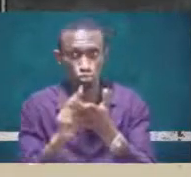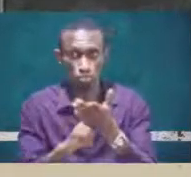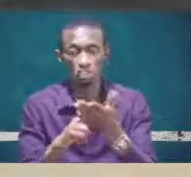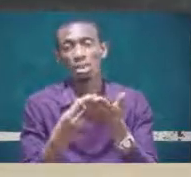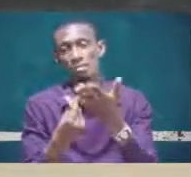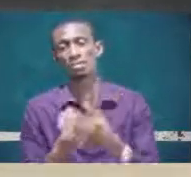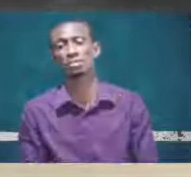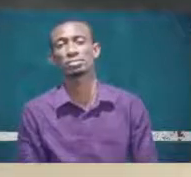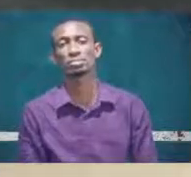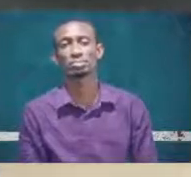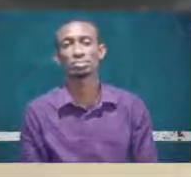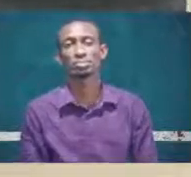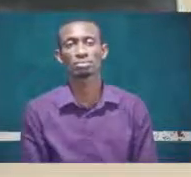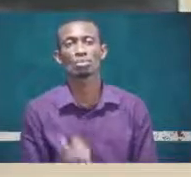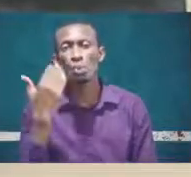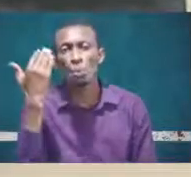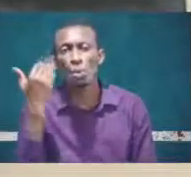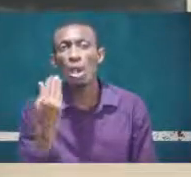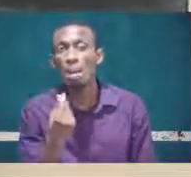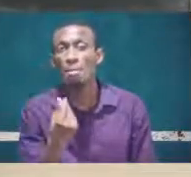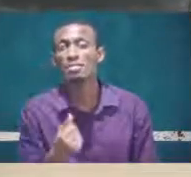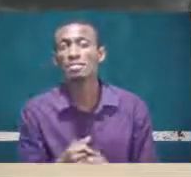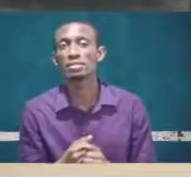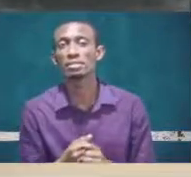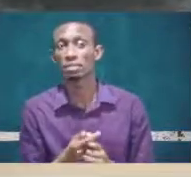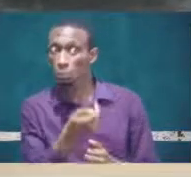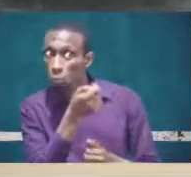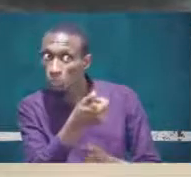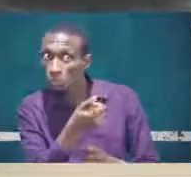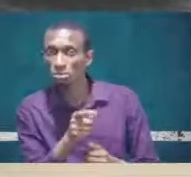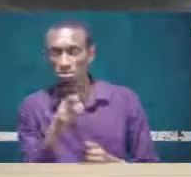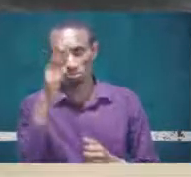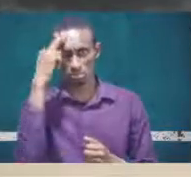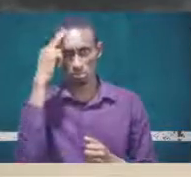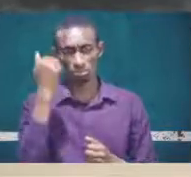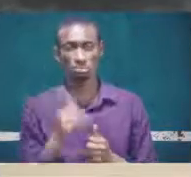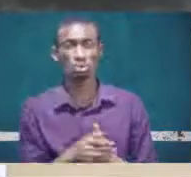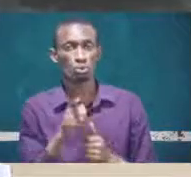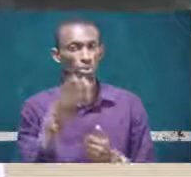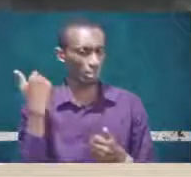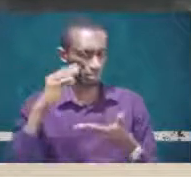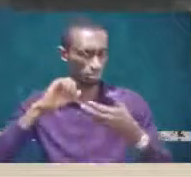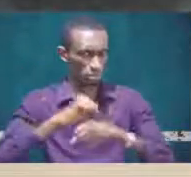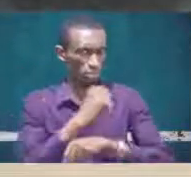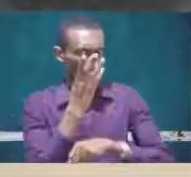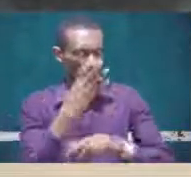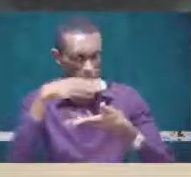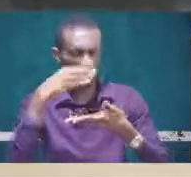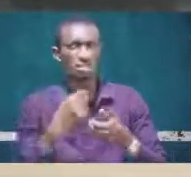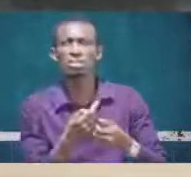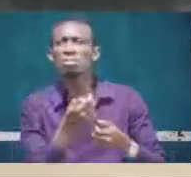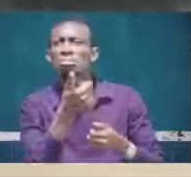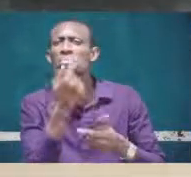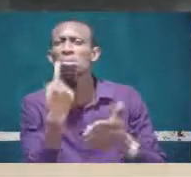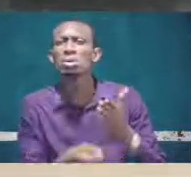money, prices of commodities. Remember, learners, what you learned in Senior 4. What is a price?